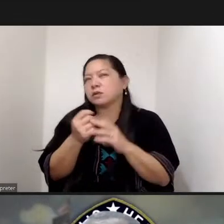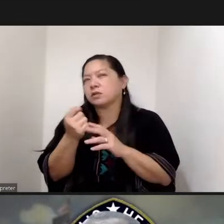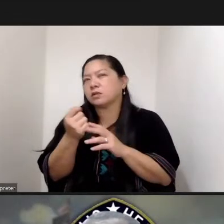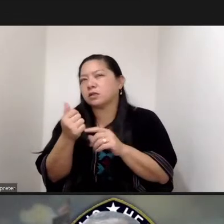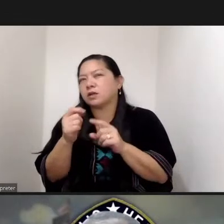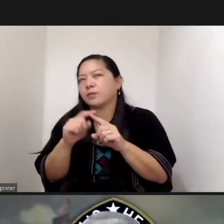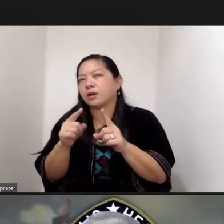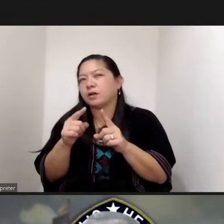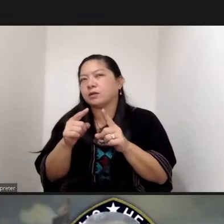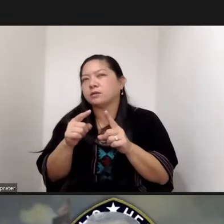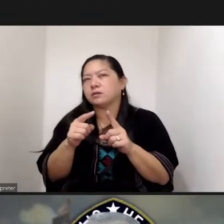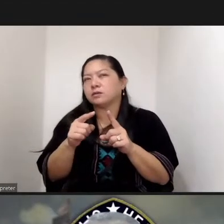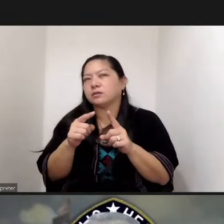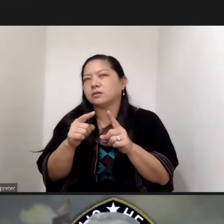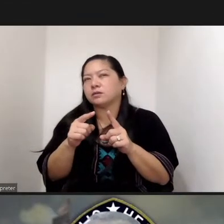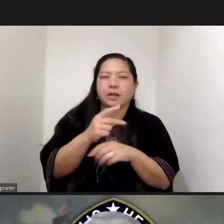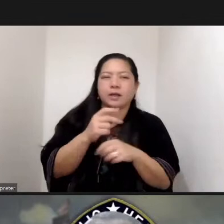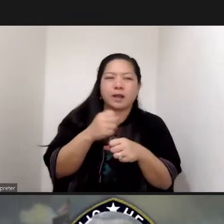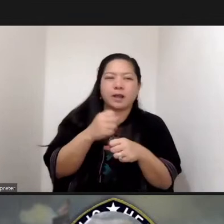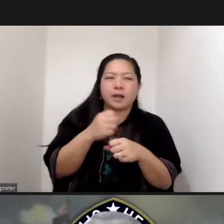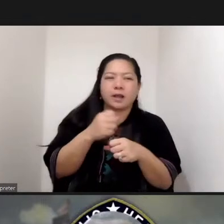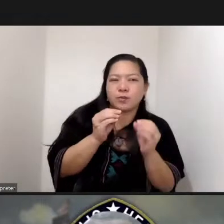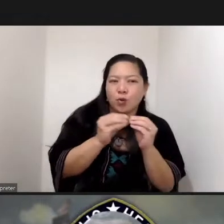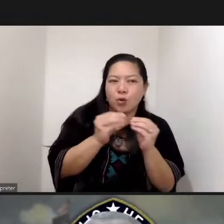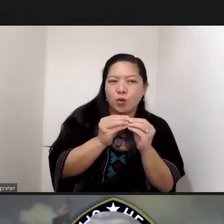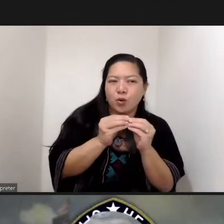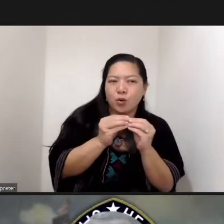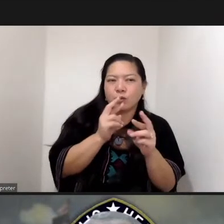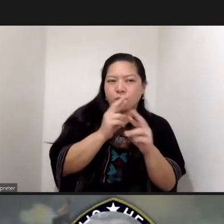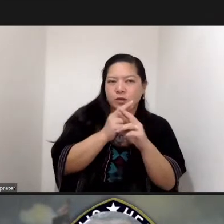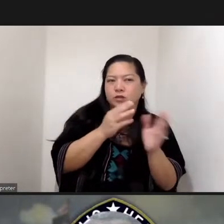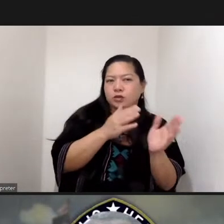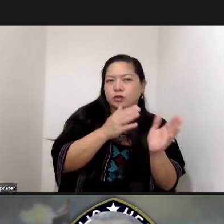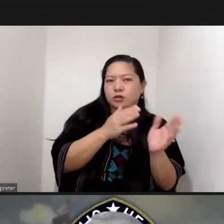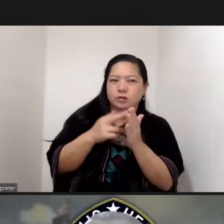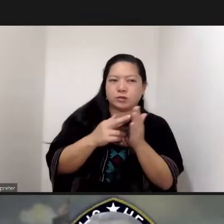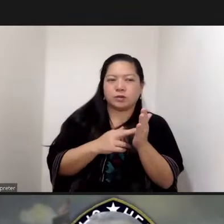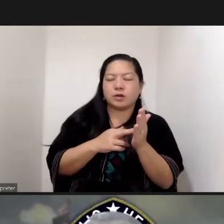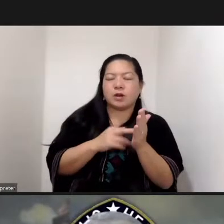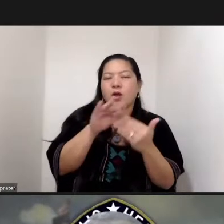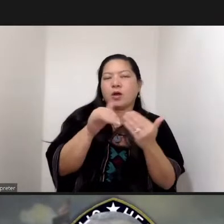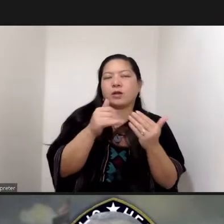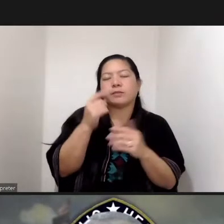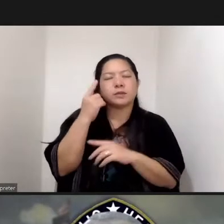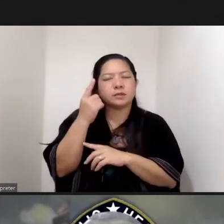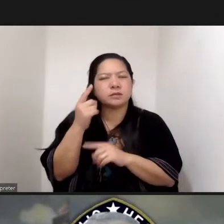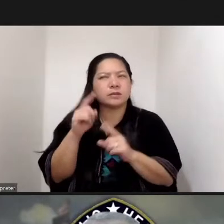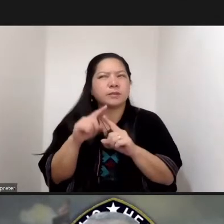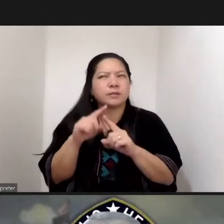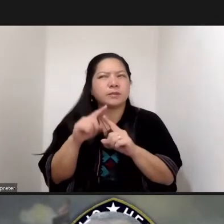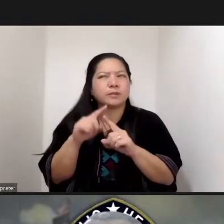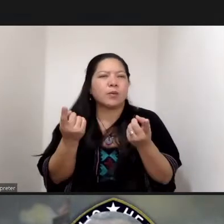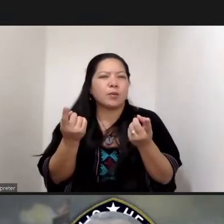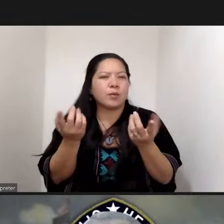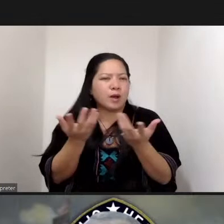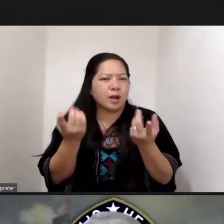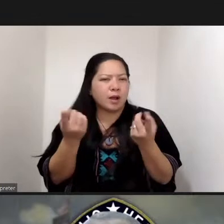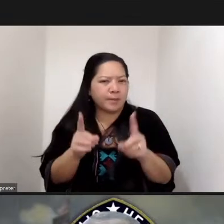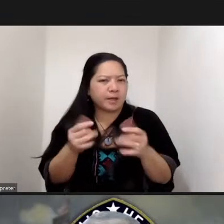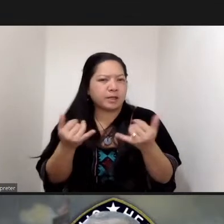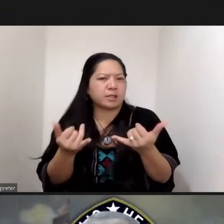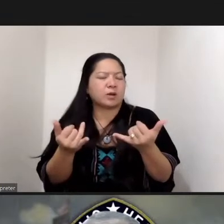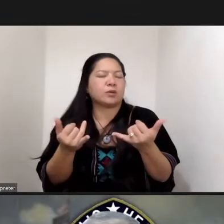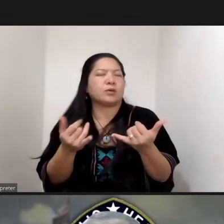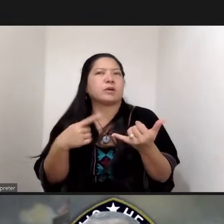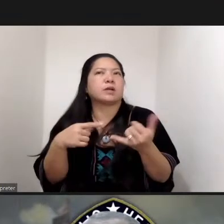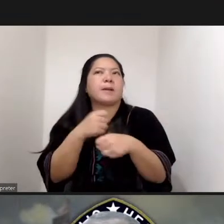restrictions, right? So yes, all of that is going to be considered, but the most overlying, overwhelming consideration that I'm going to